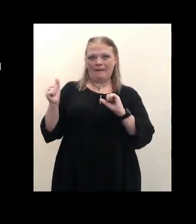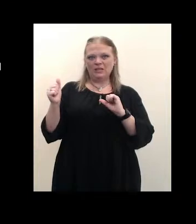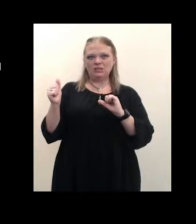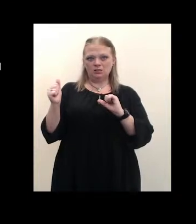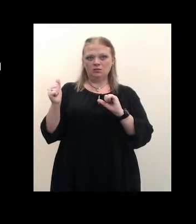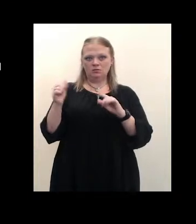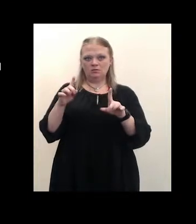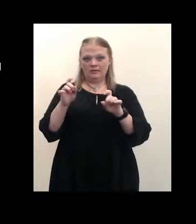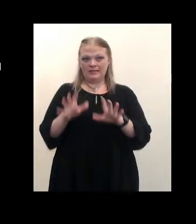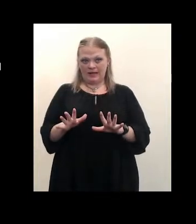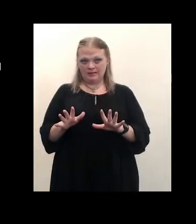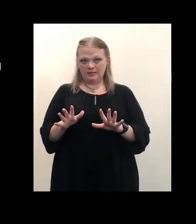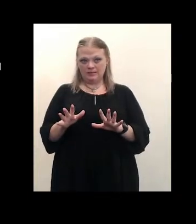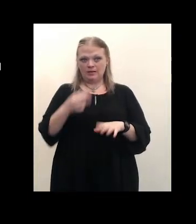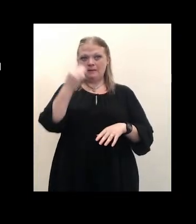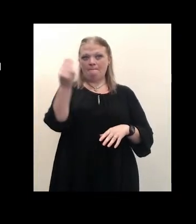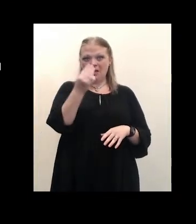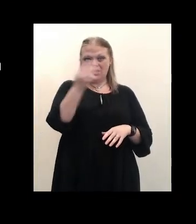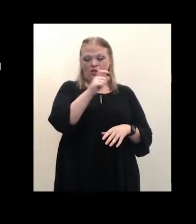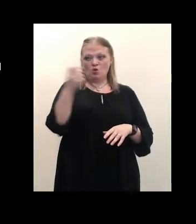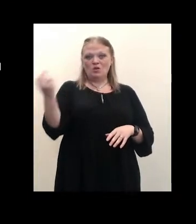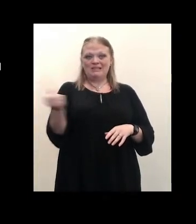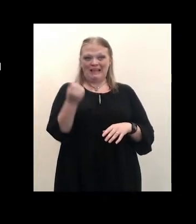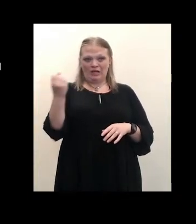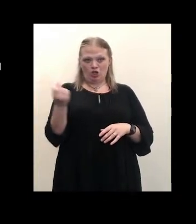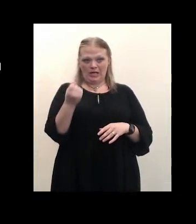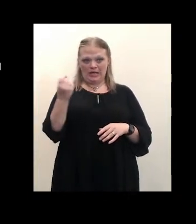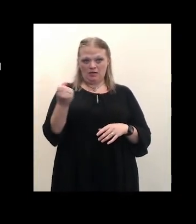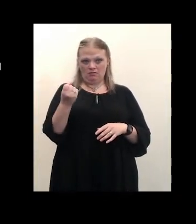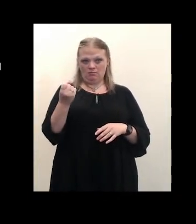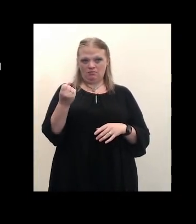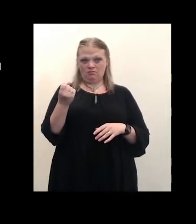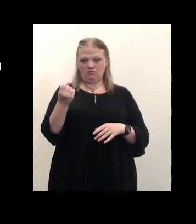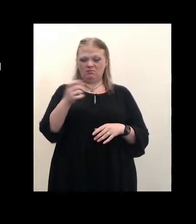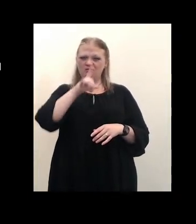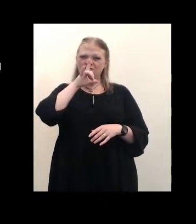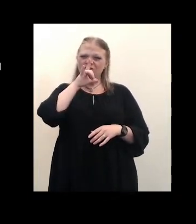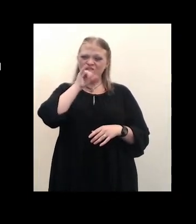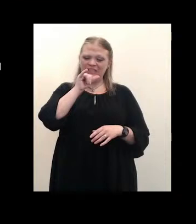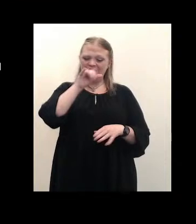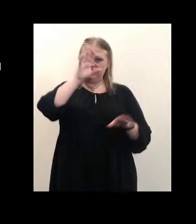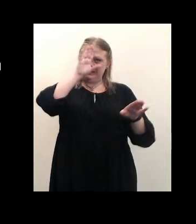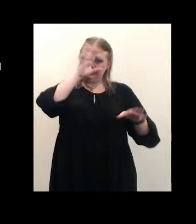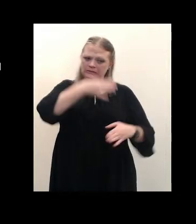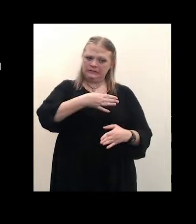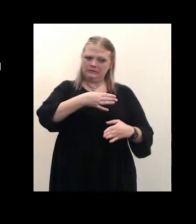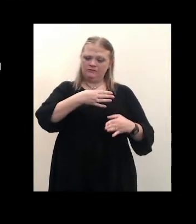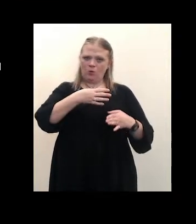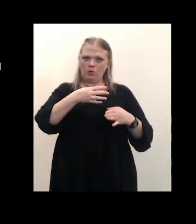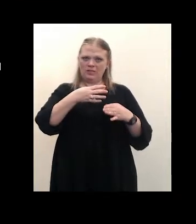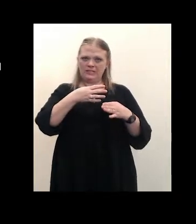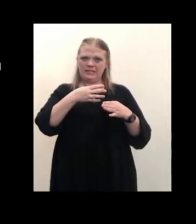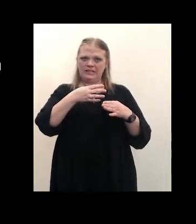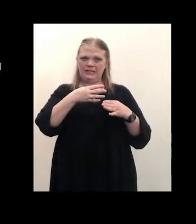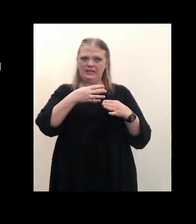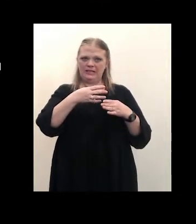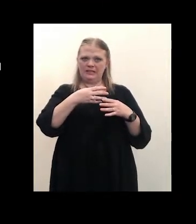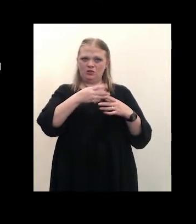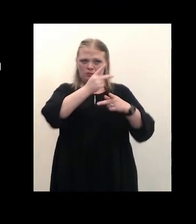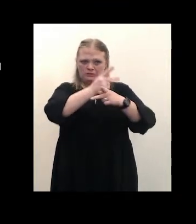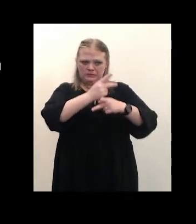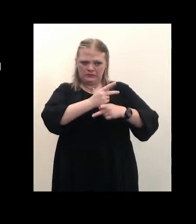we're doing those Monday through Saturdays, and we are really concentrating our efforts to get the people who